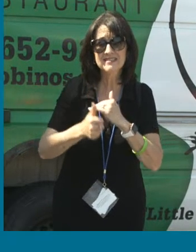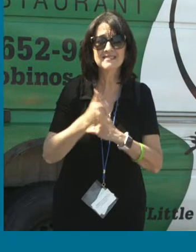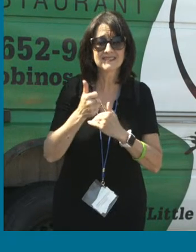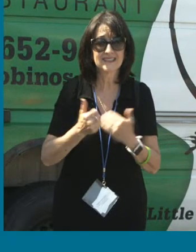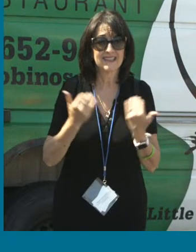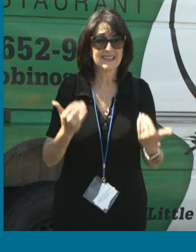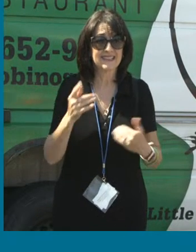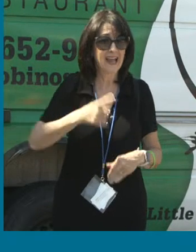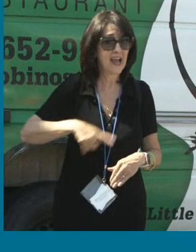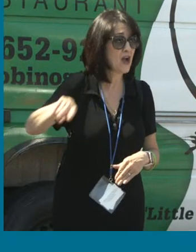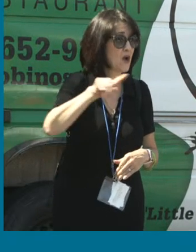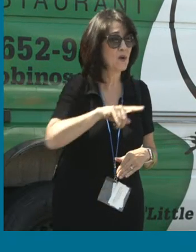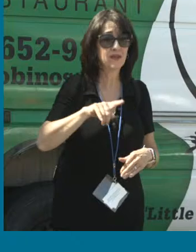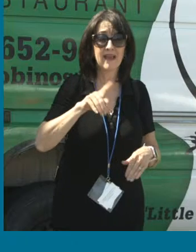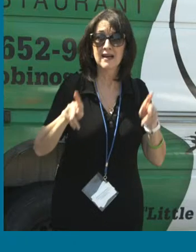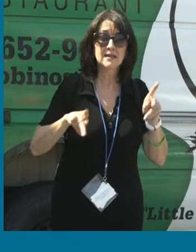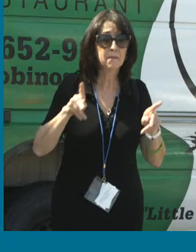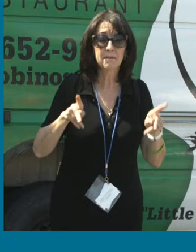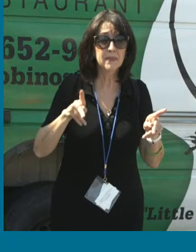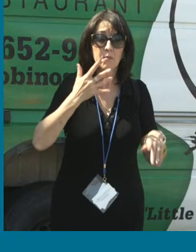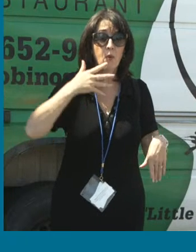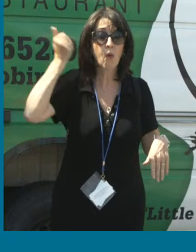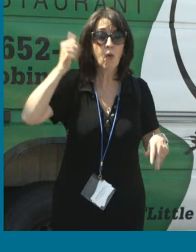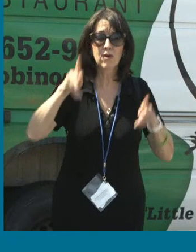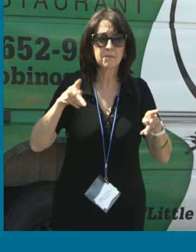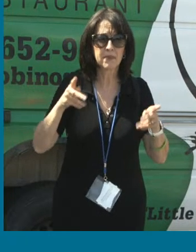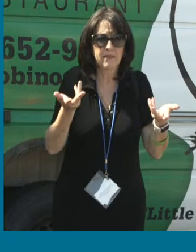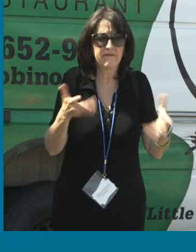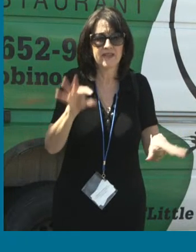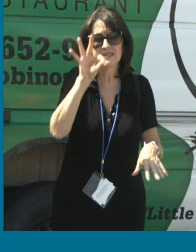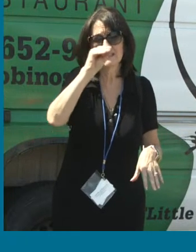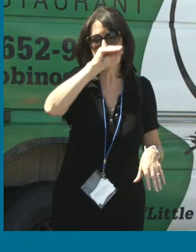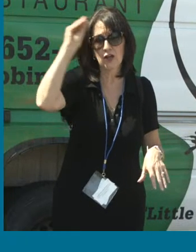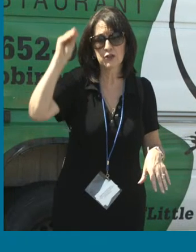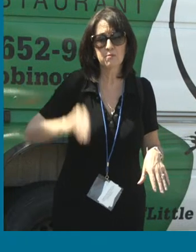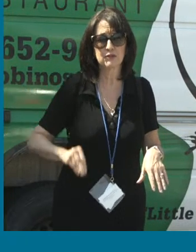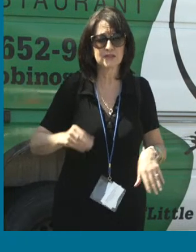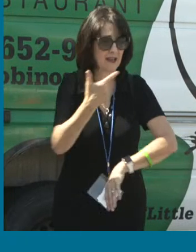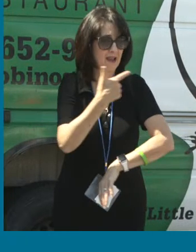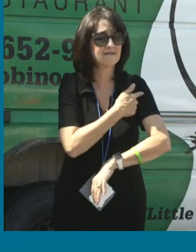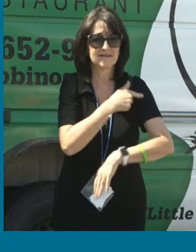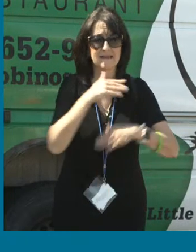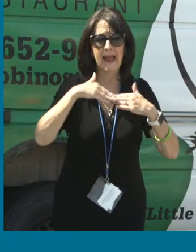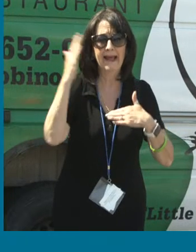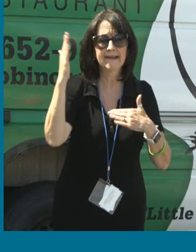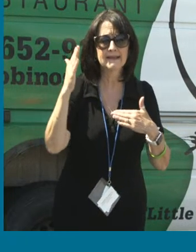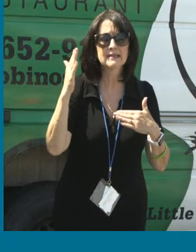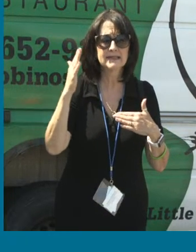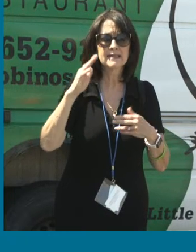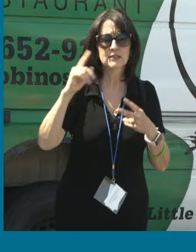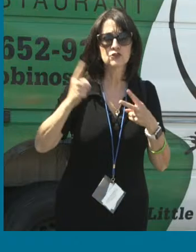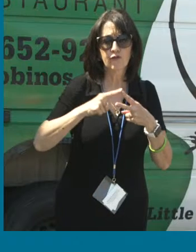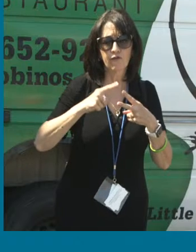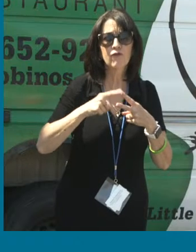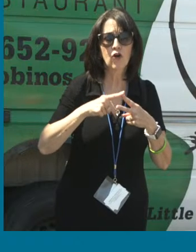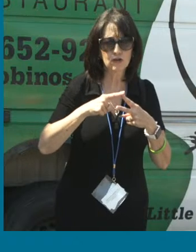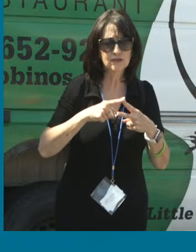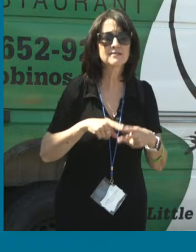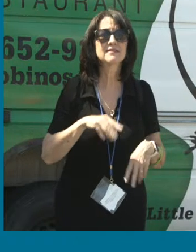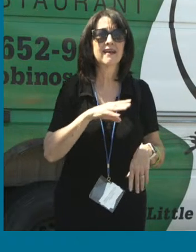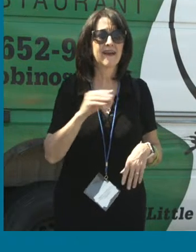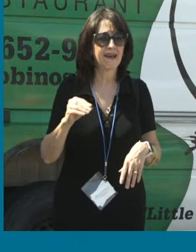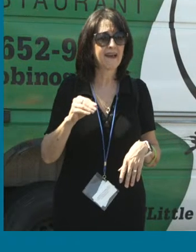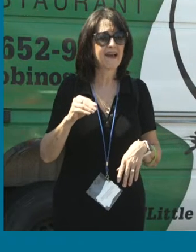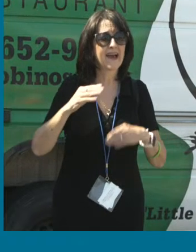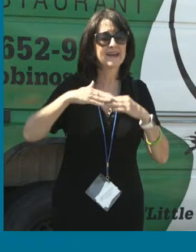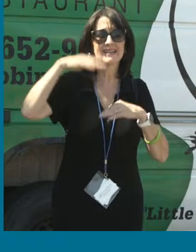today is over 90% vaccinated with at least one shot for the 2-shot dose,